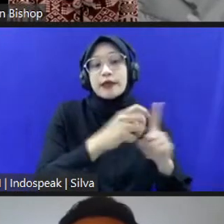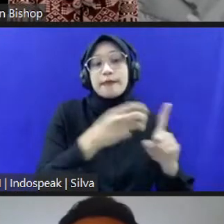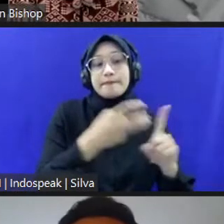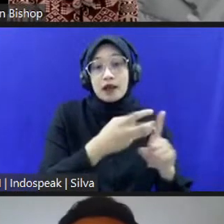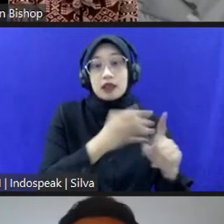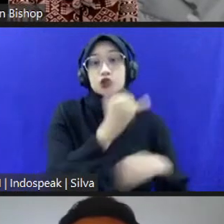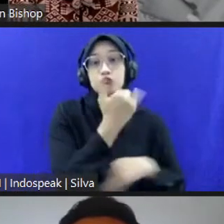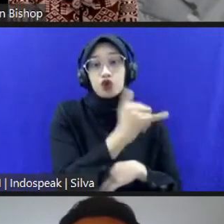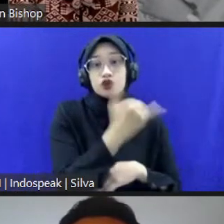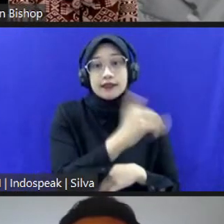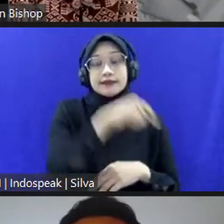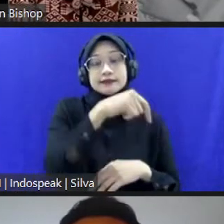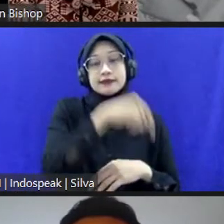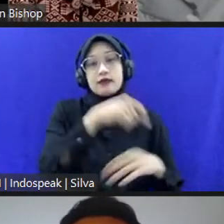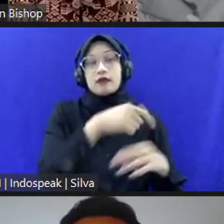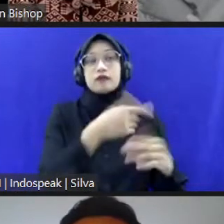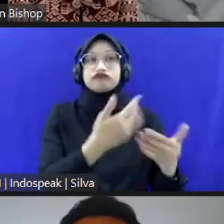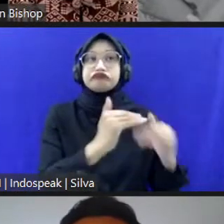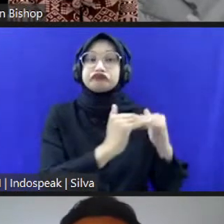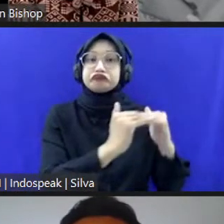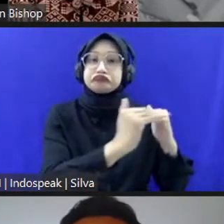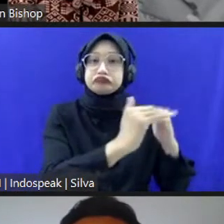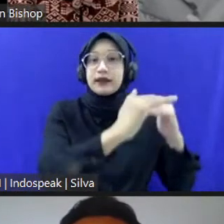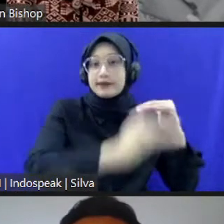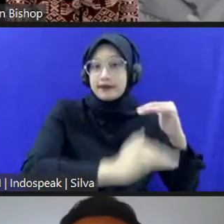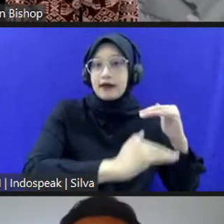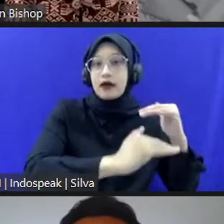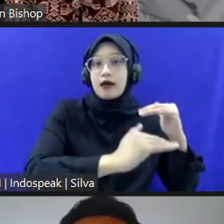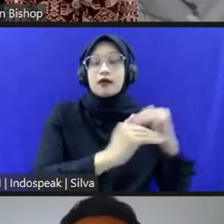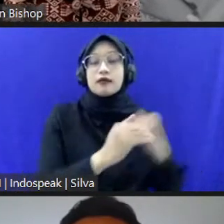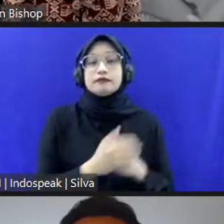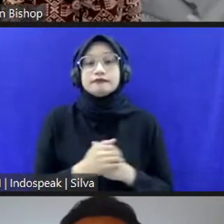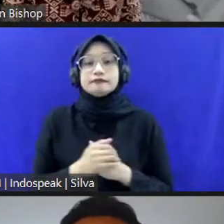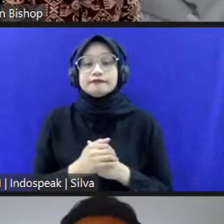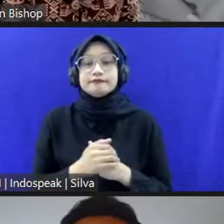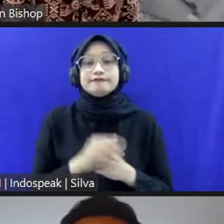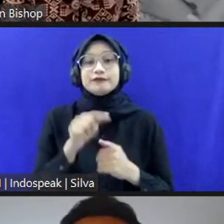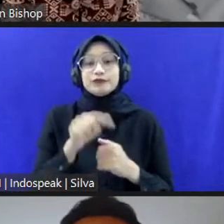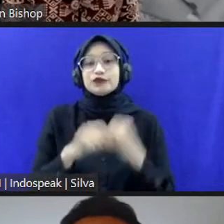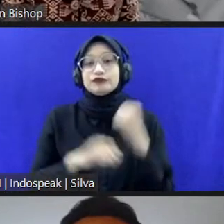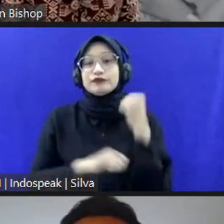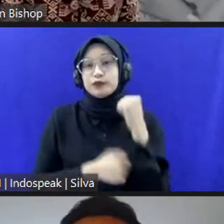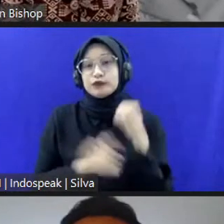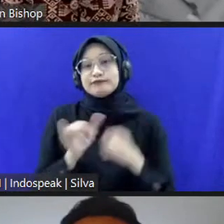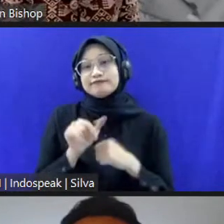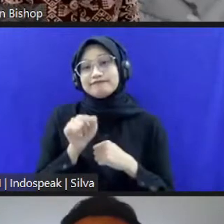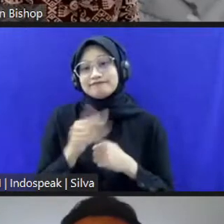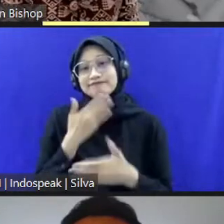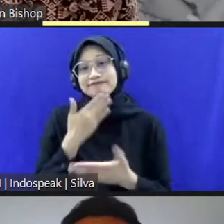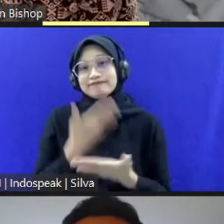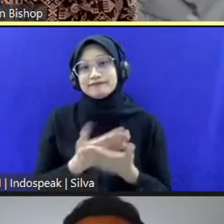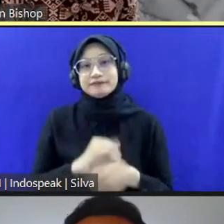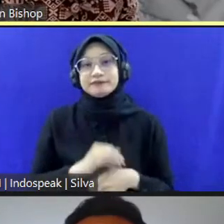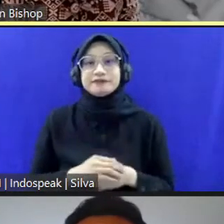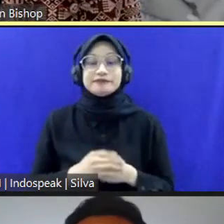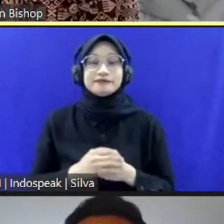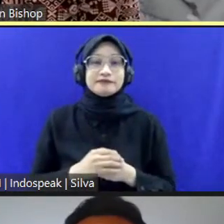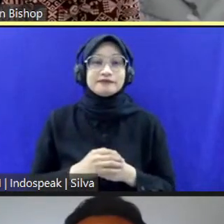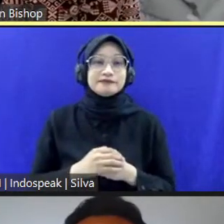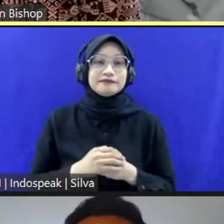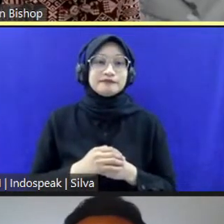So, I think that's my response to Bu Ariana. Thank you. Thank you very